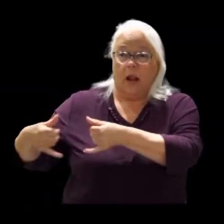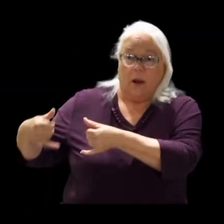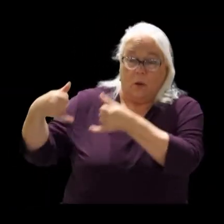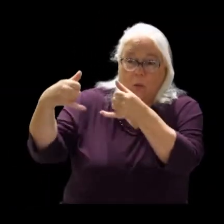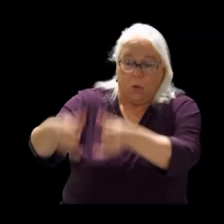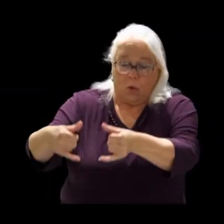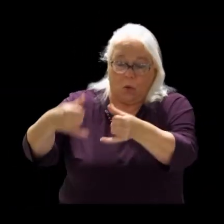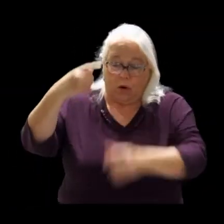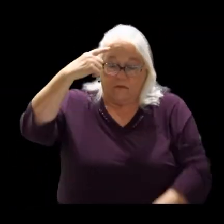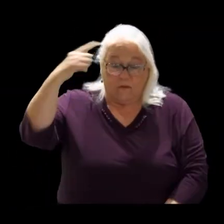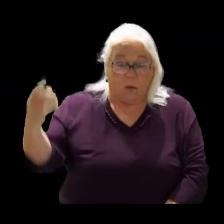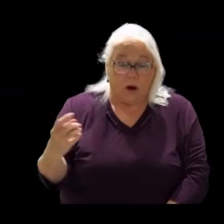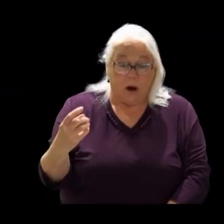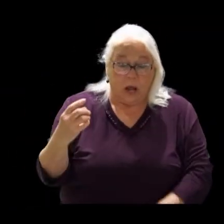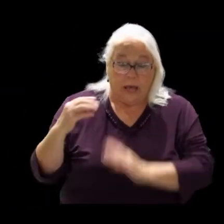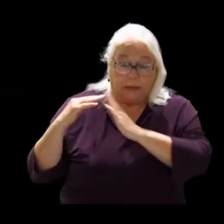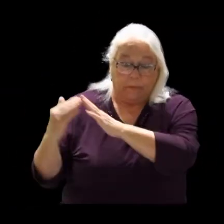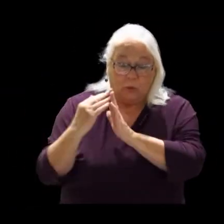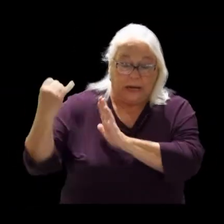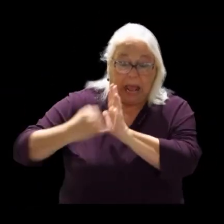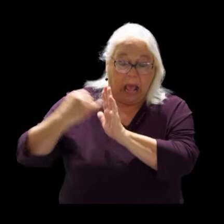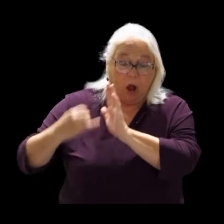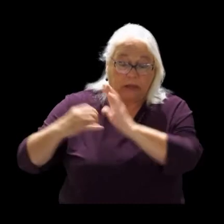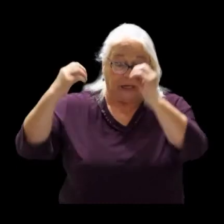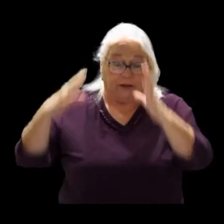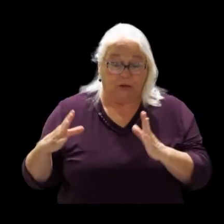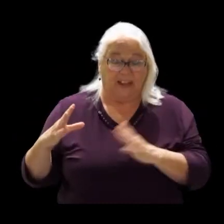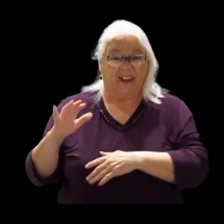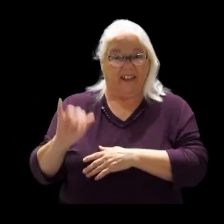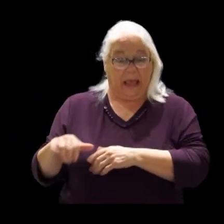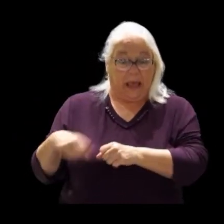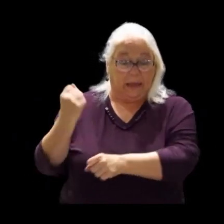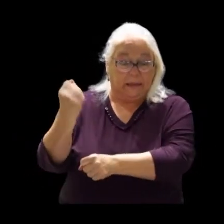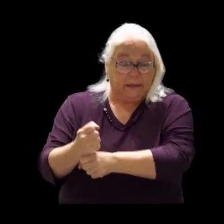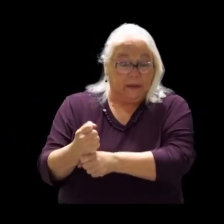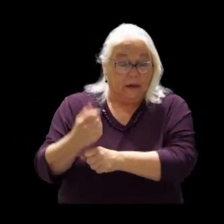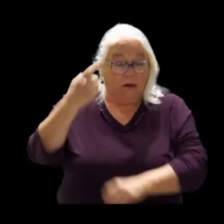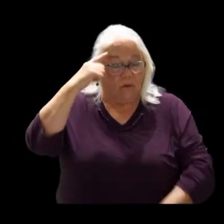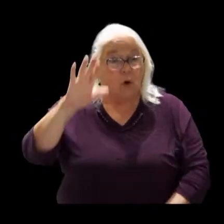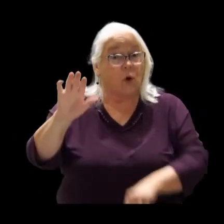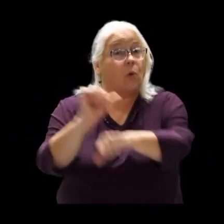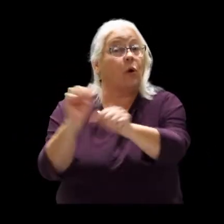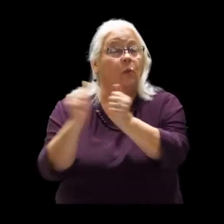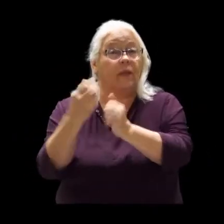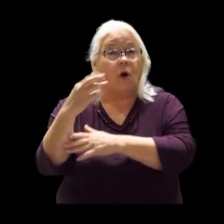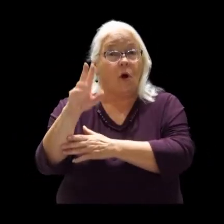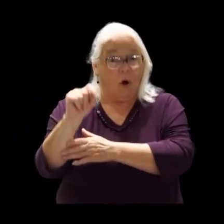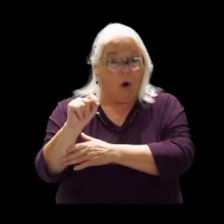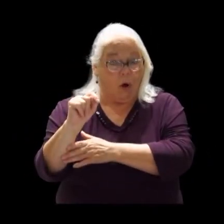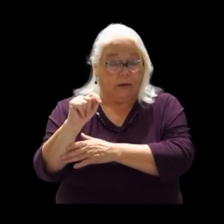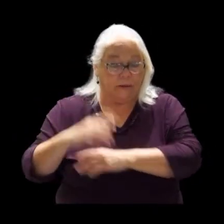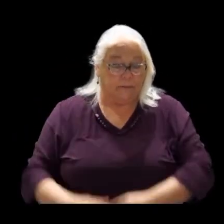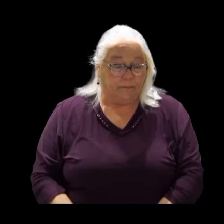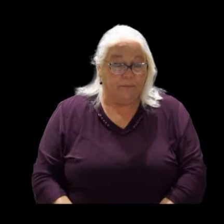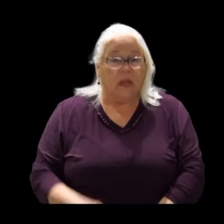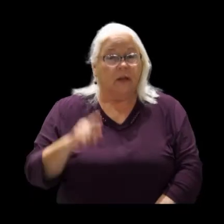her work with Heart Center and the MixAbilities program. She guides our participants in this program through all of the modules